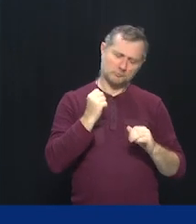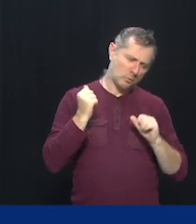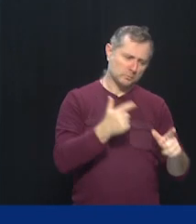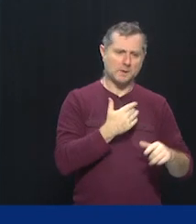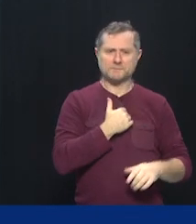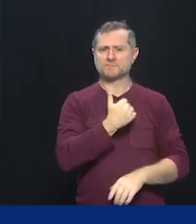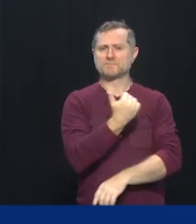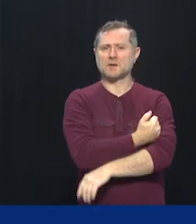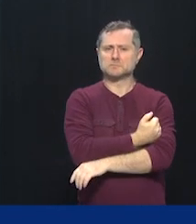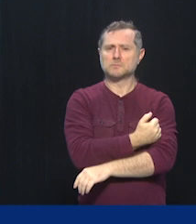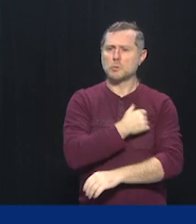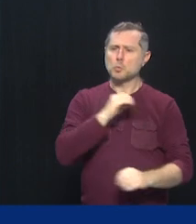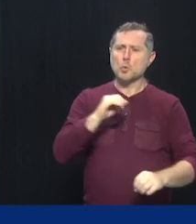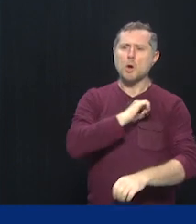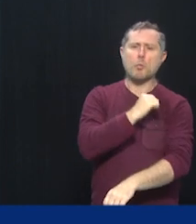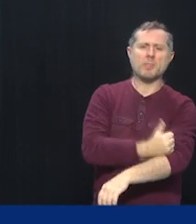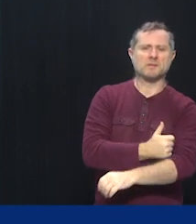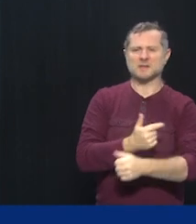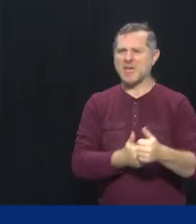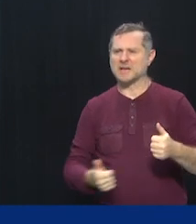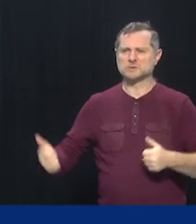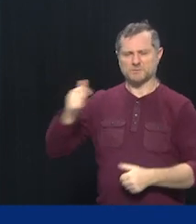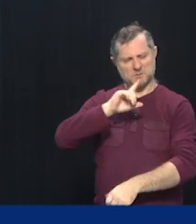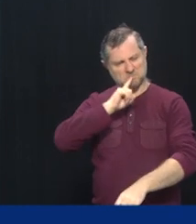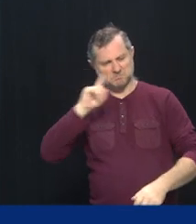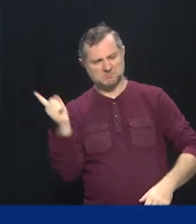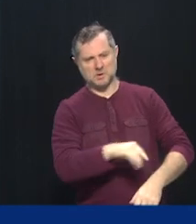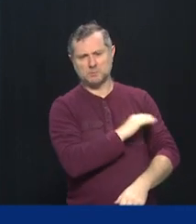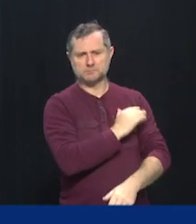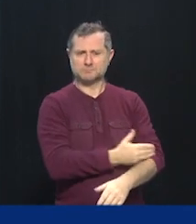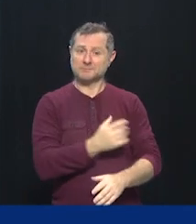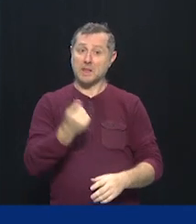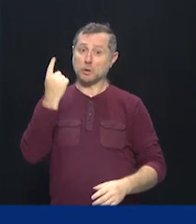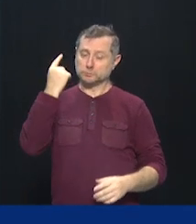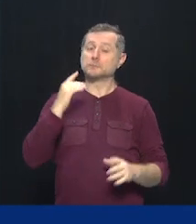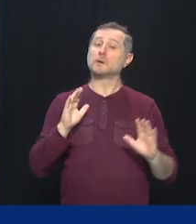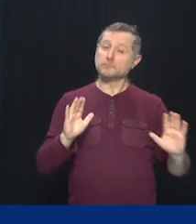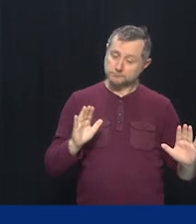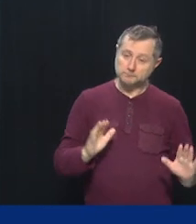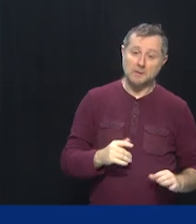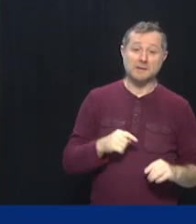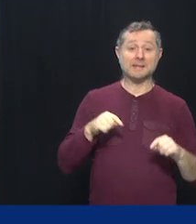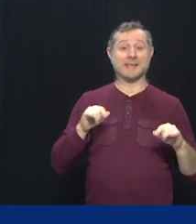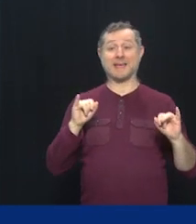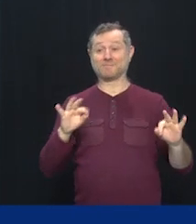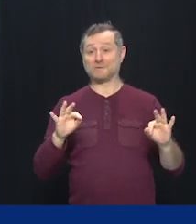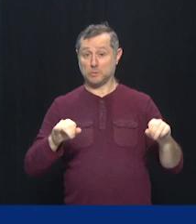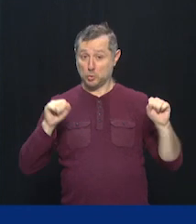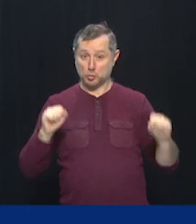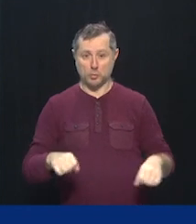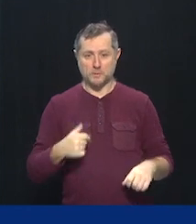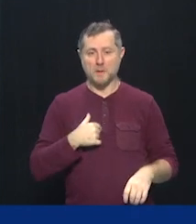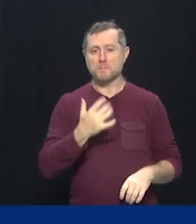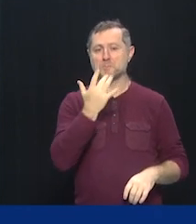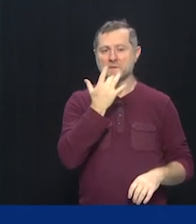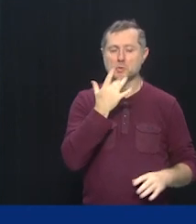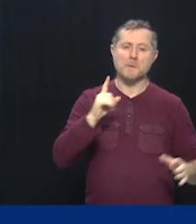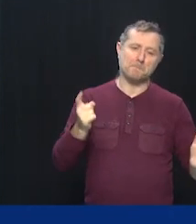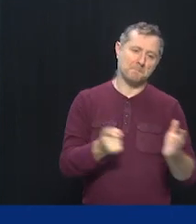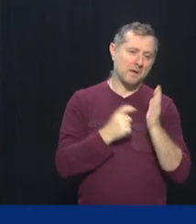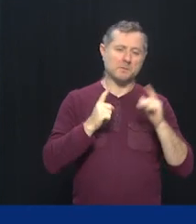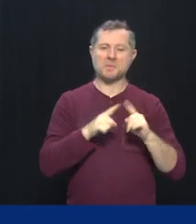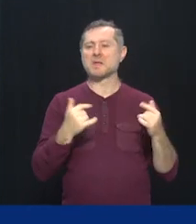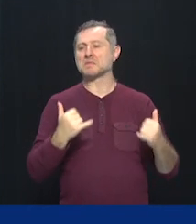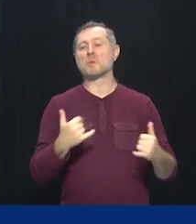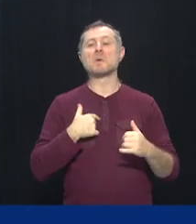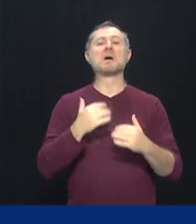place last year. But if I did, sure as I'm standing here, I would mandate it. But given the limitations I have right now, I